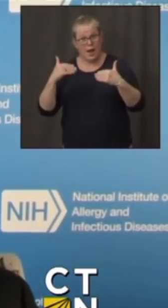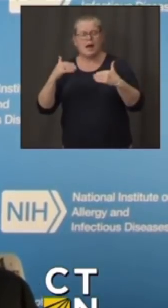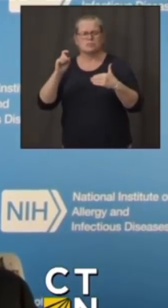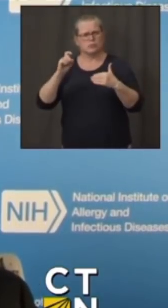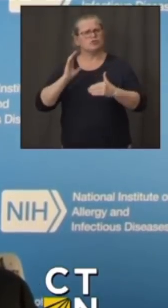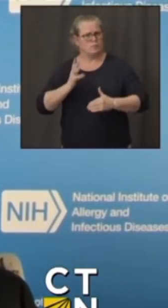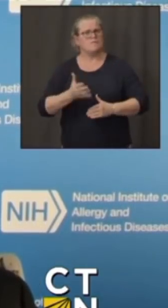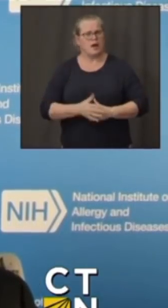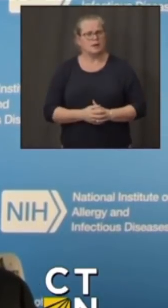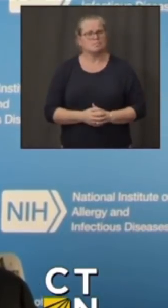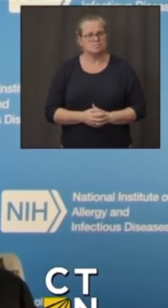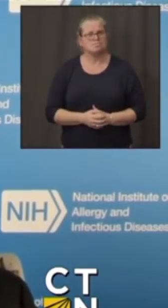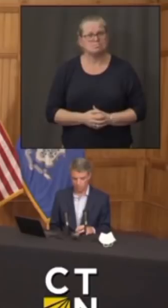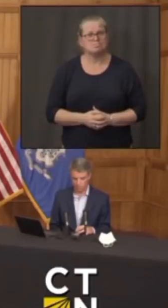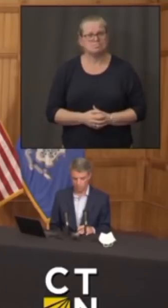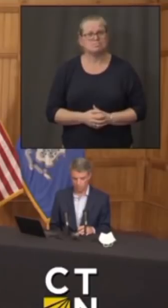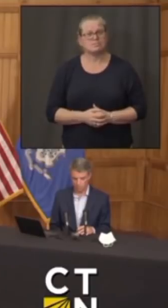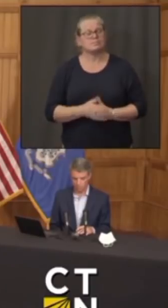Thank you.